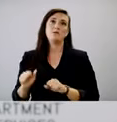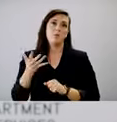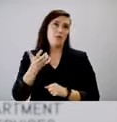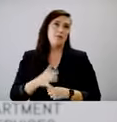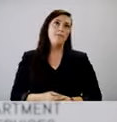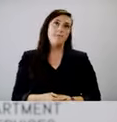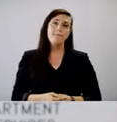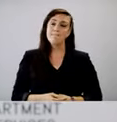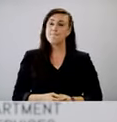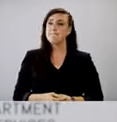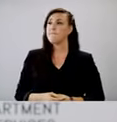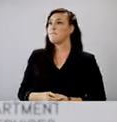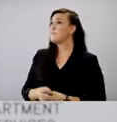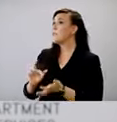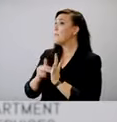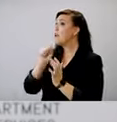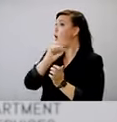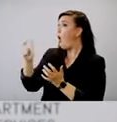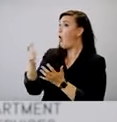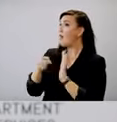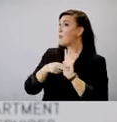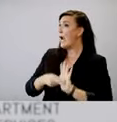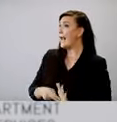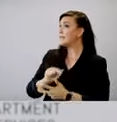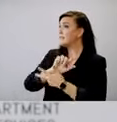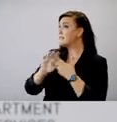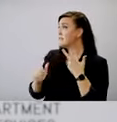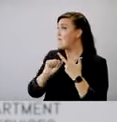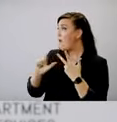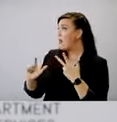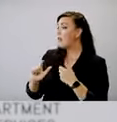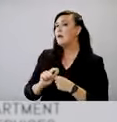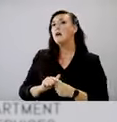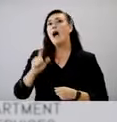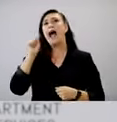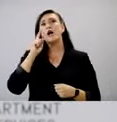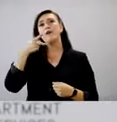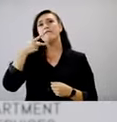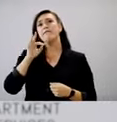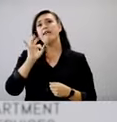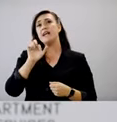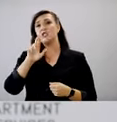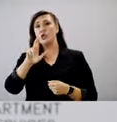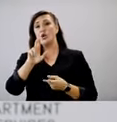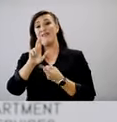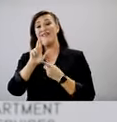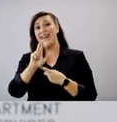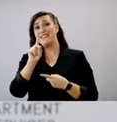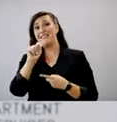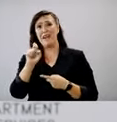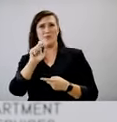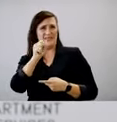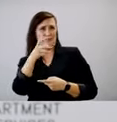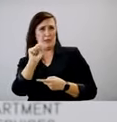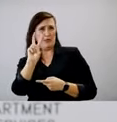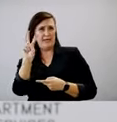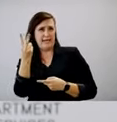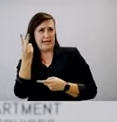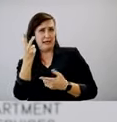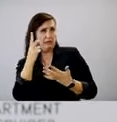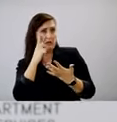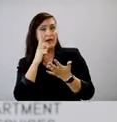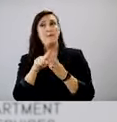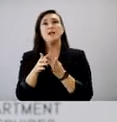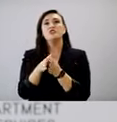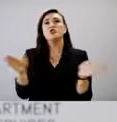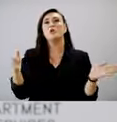possible. Would that be for all brands? I've heard the Pfizer was the September 2nd. I think the